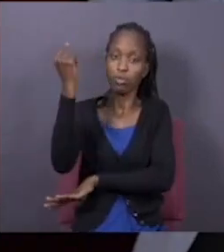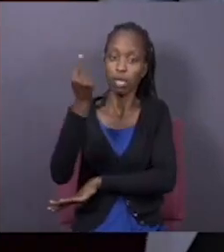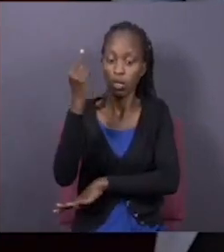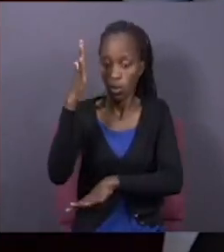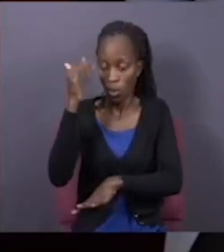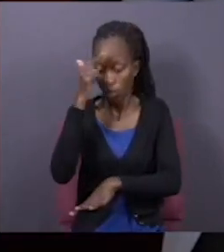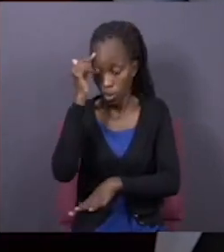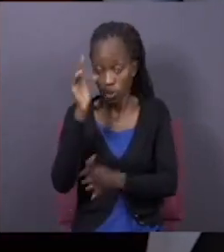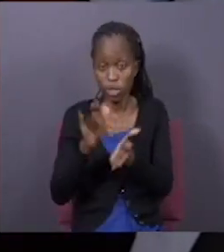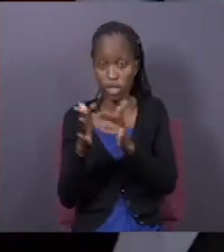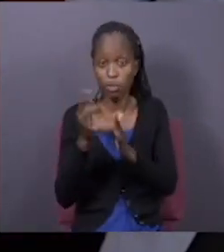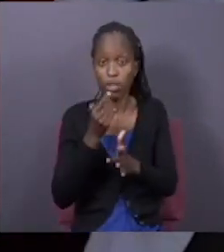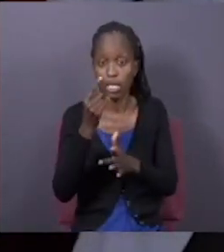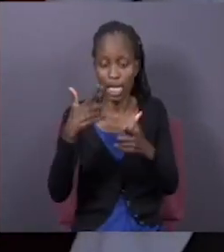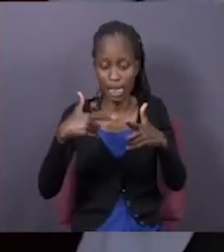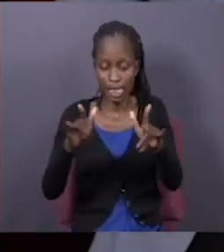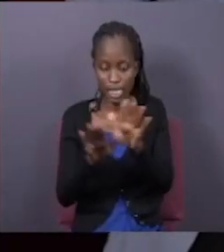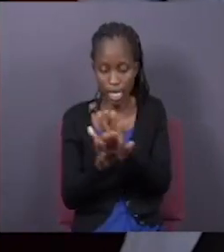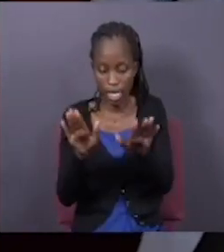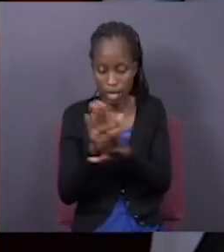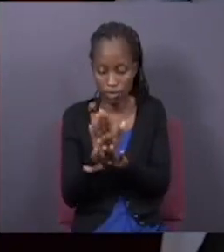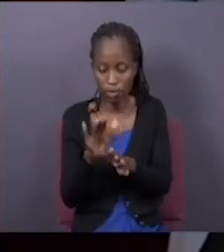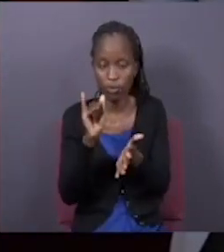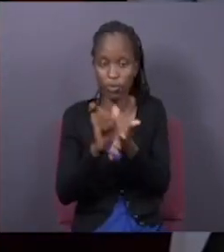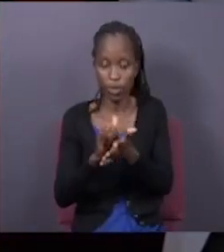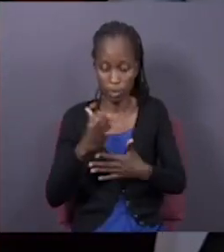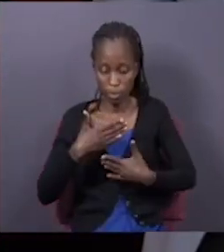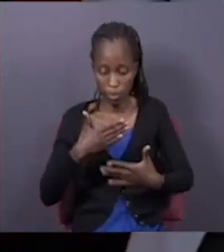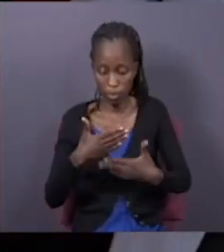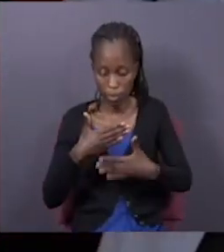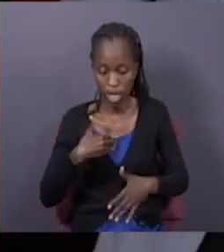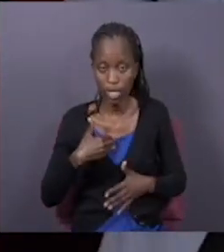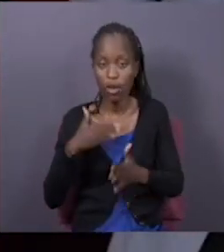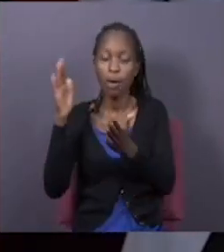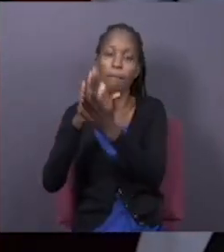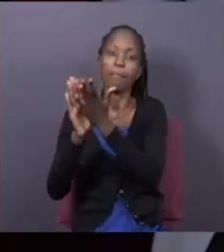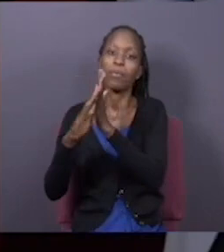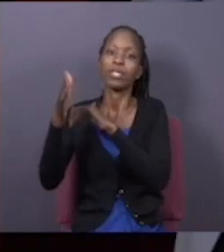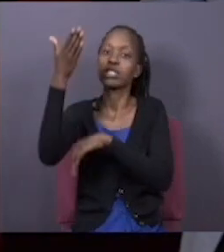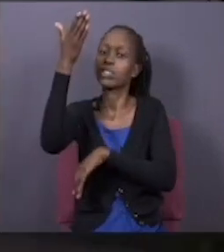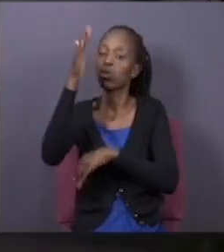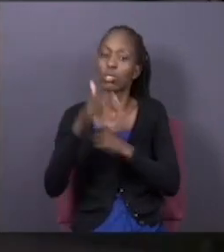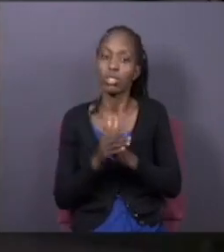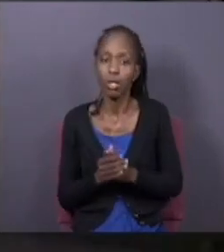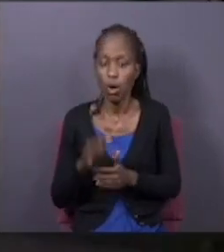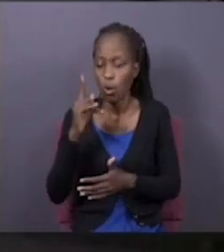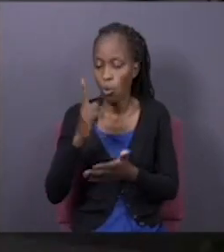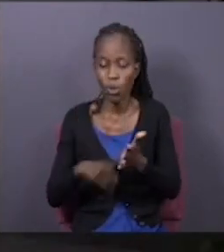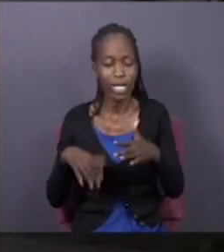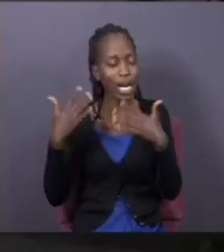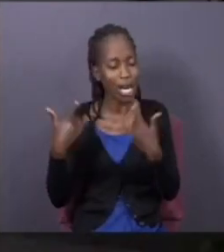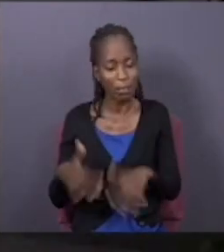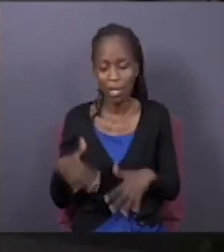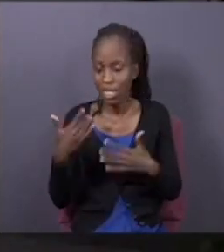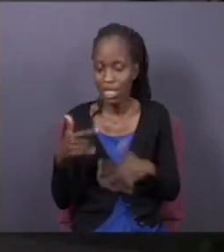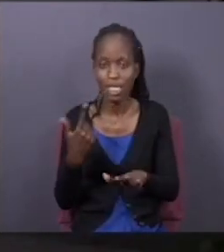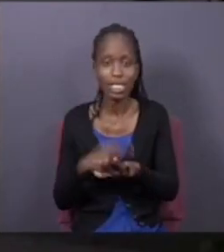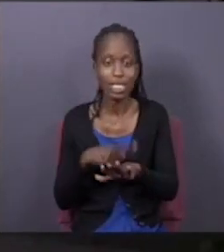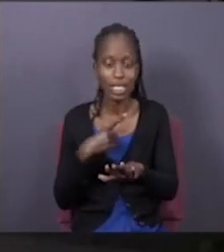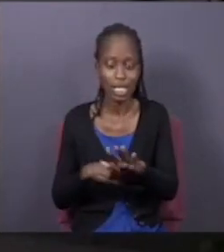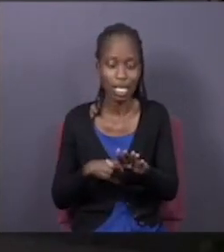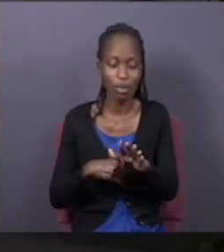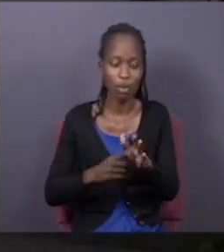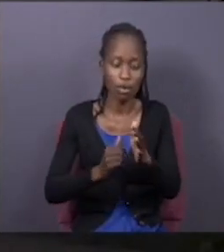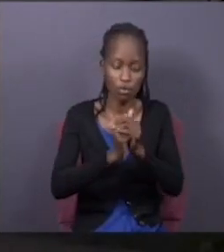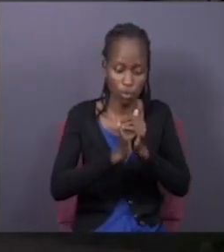Because the Bible tells us, let everything that has breath praise the Lord. What an amazing time of